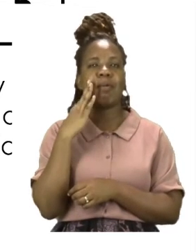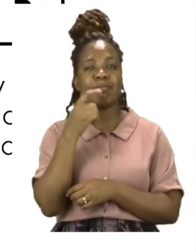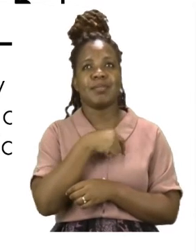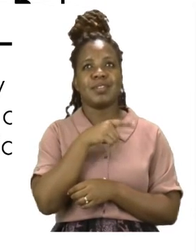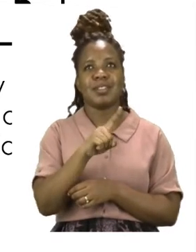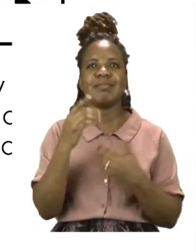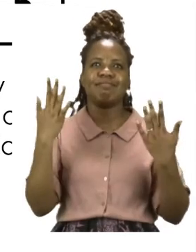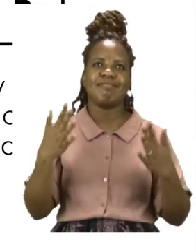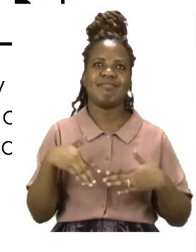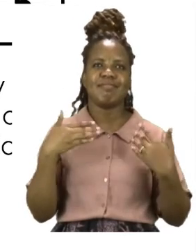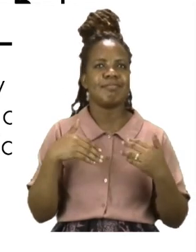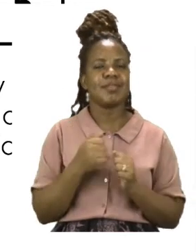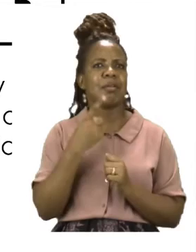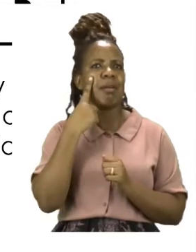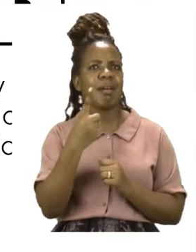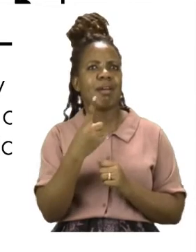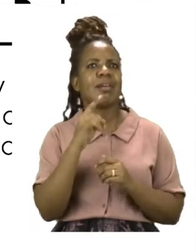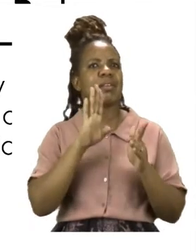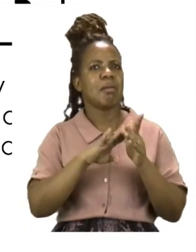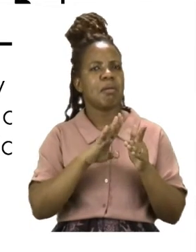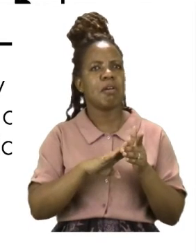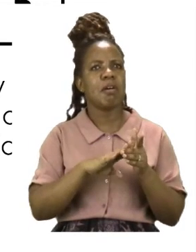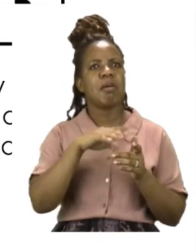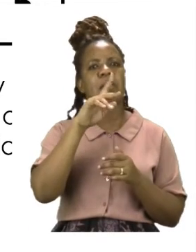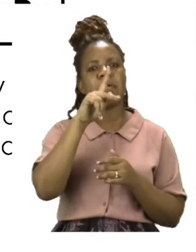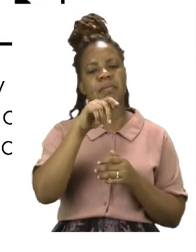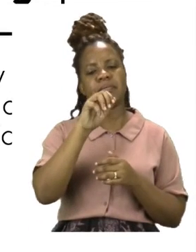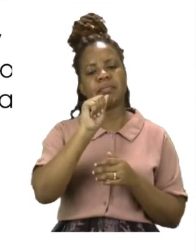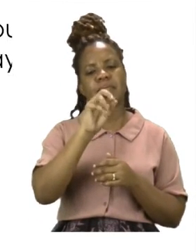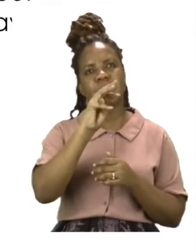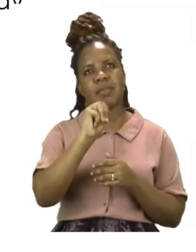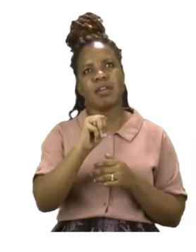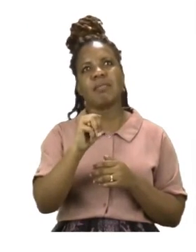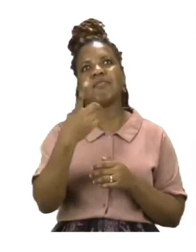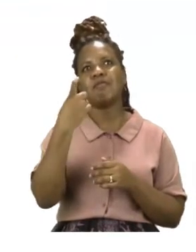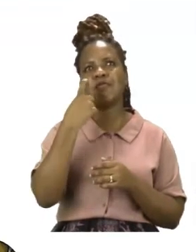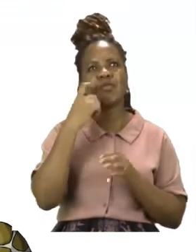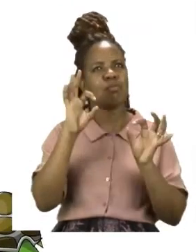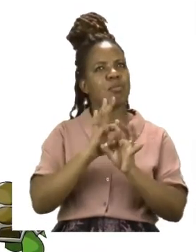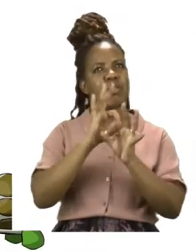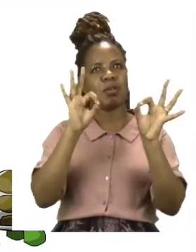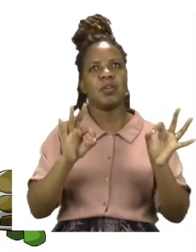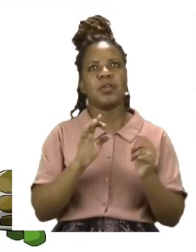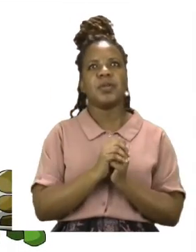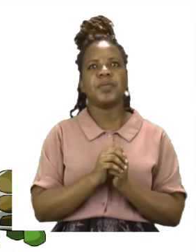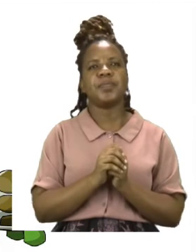at her, she is so beautiful. Now let us read the questions about